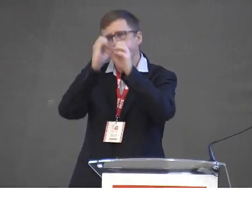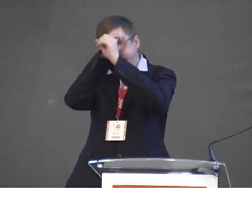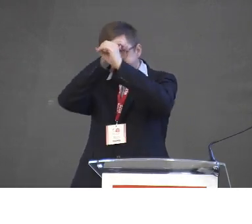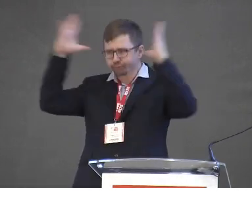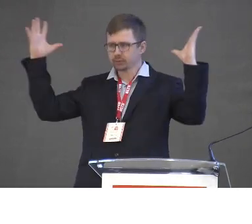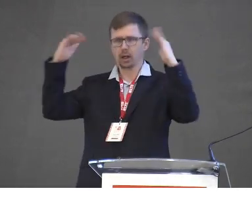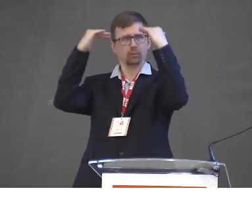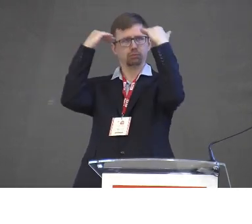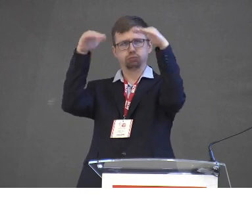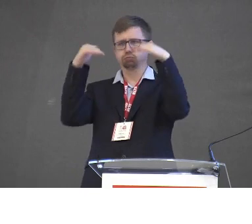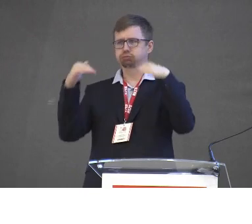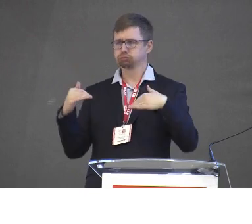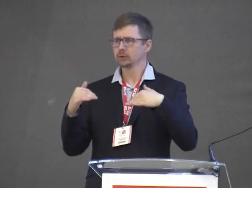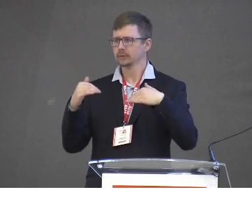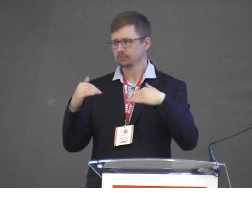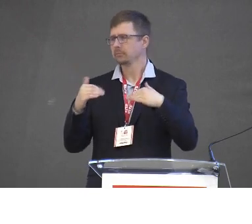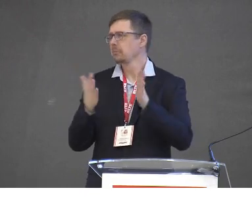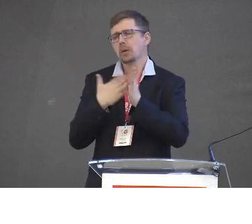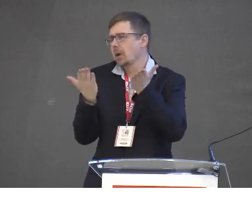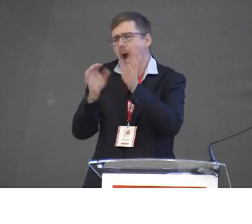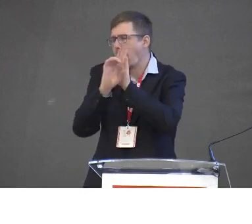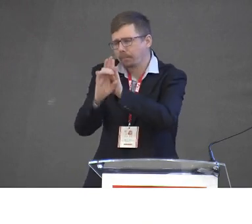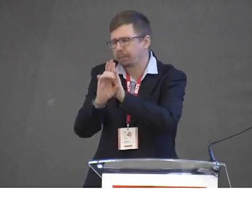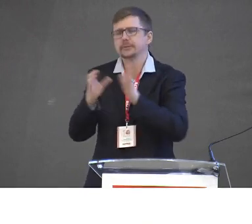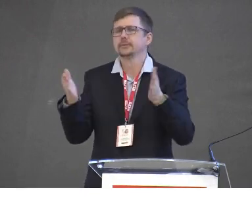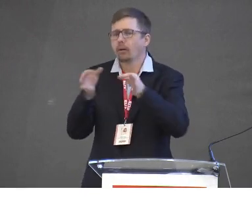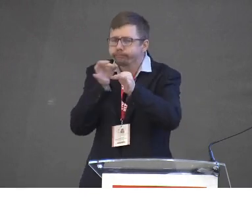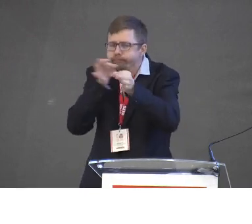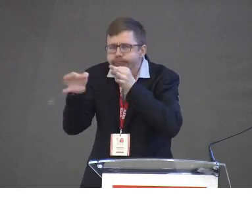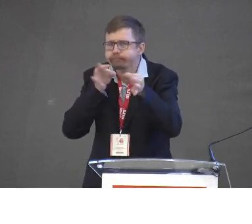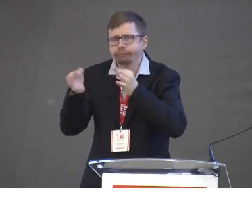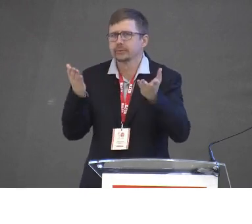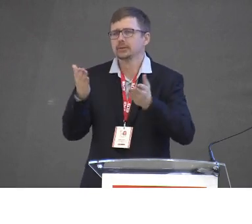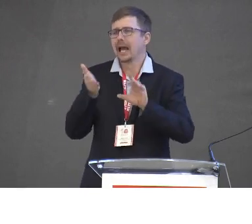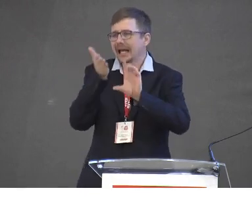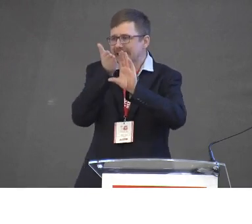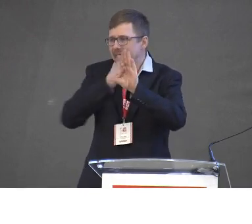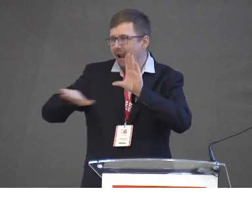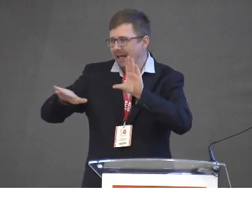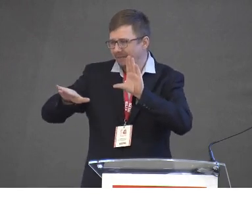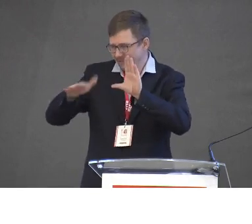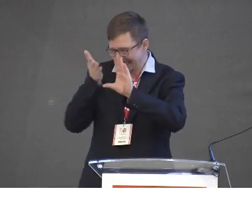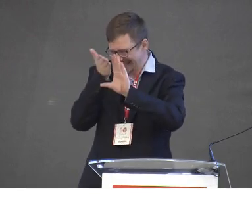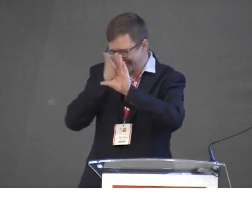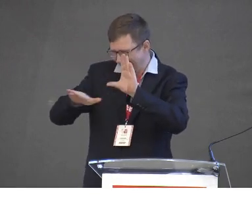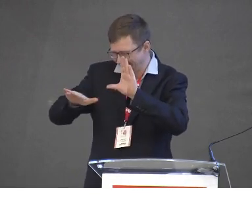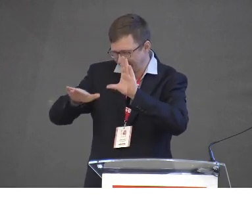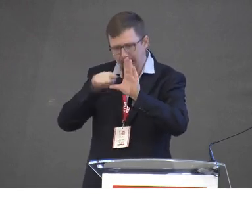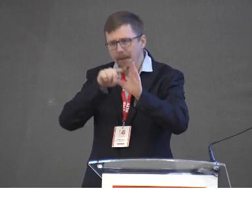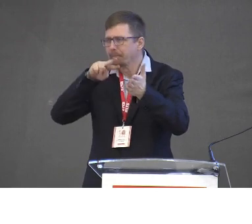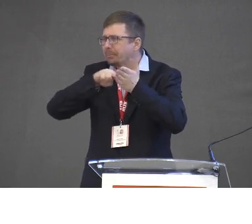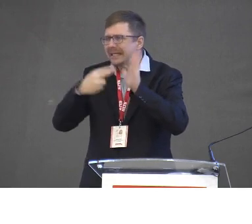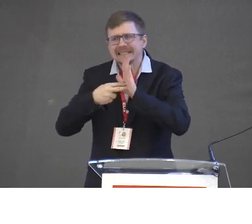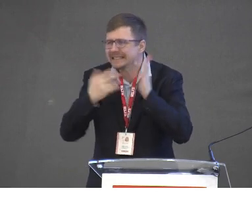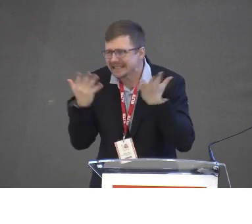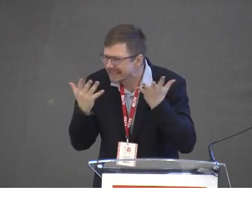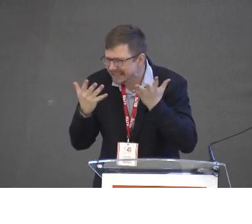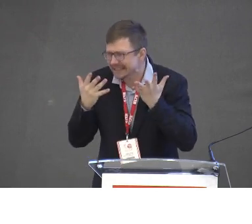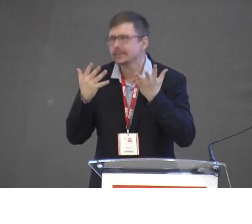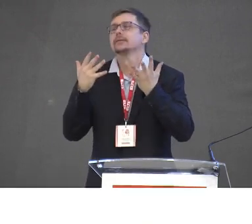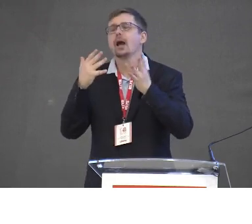Chapter 3 looks more into the grammar and sign vocabulary. As an example, it explains the use